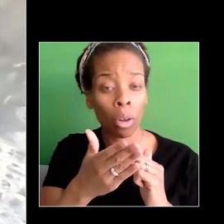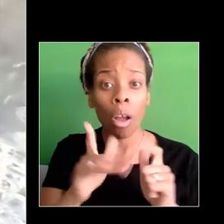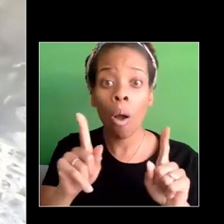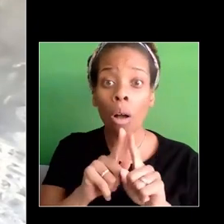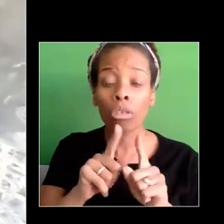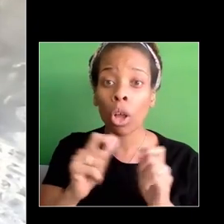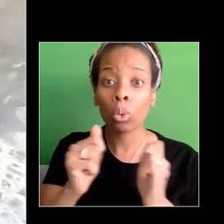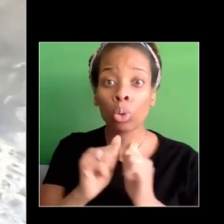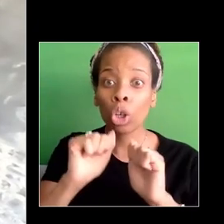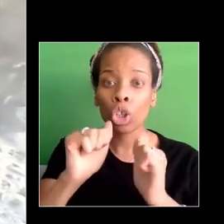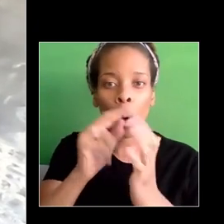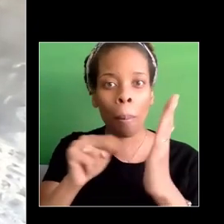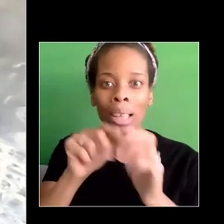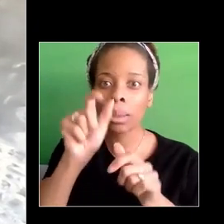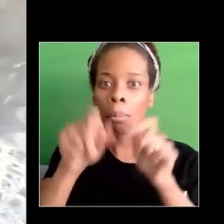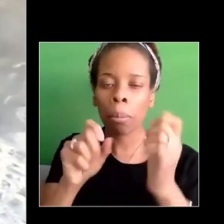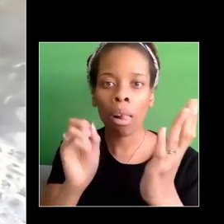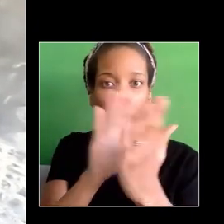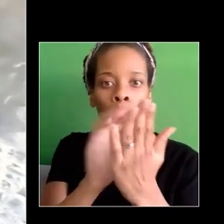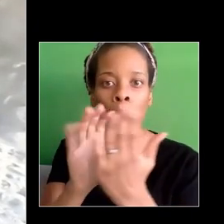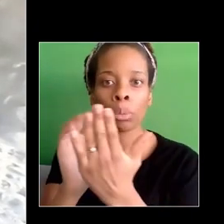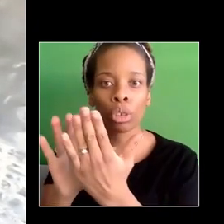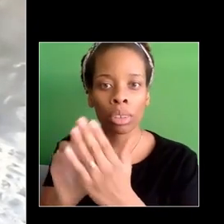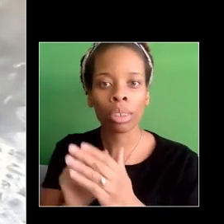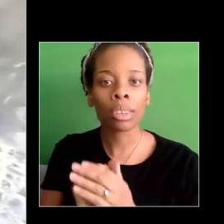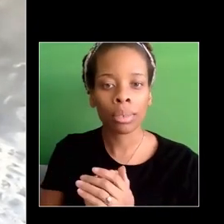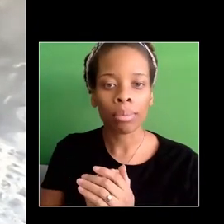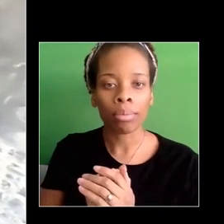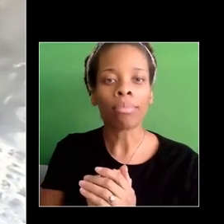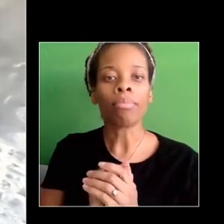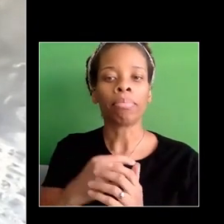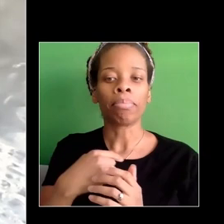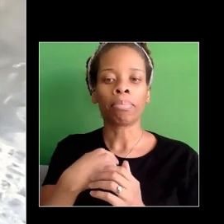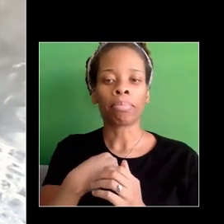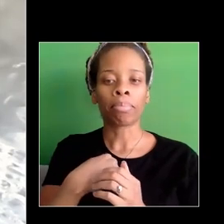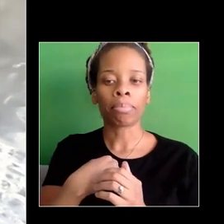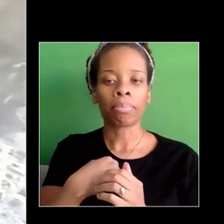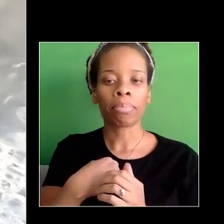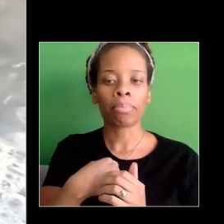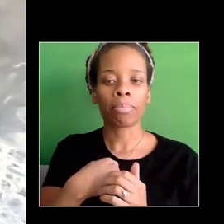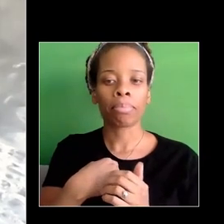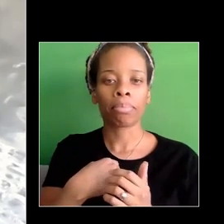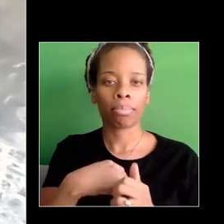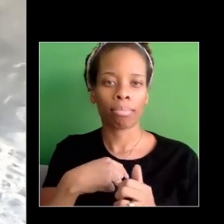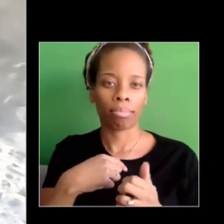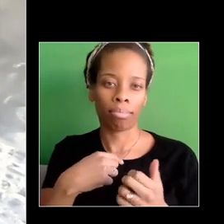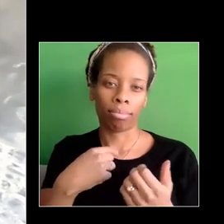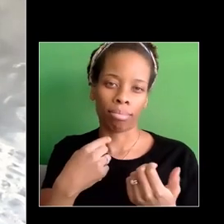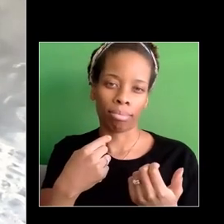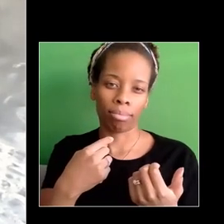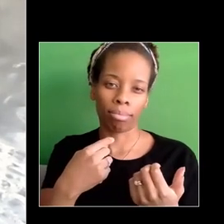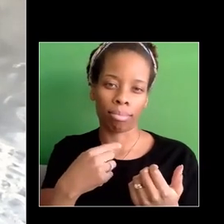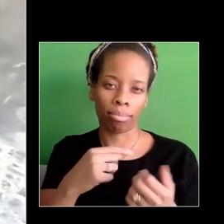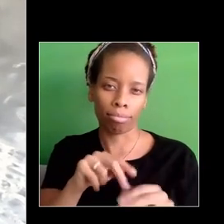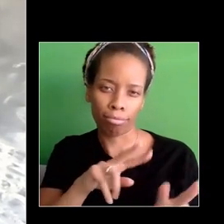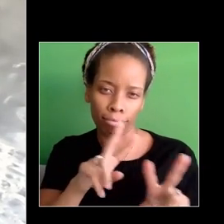subjects. Mm-hmm. And I found in looking over the vast critical writing about your